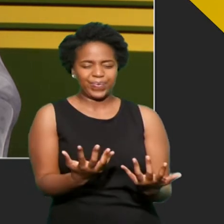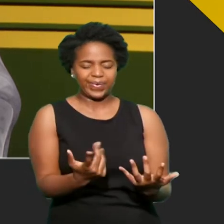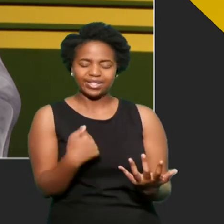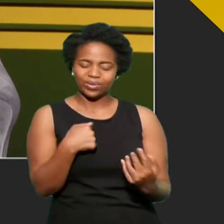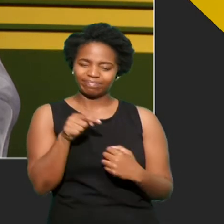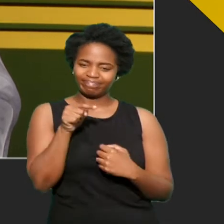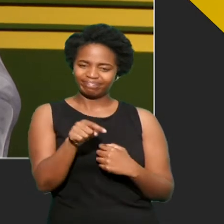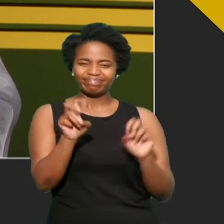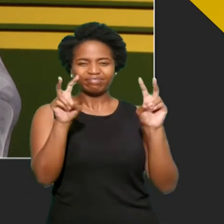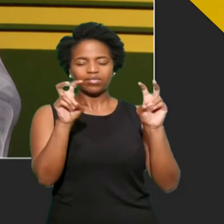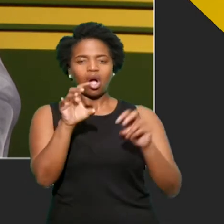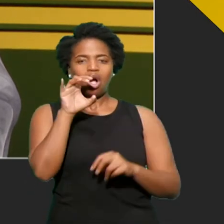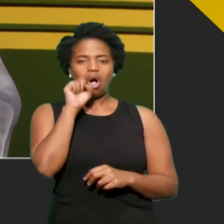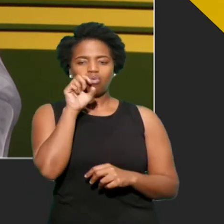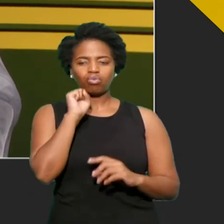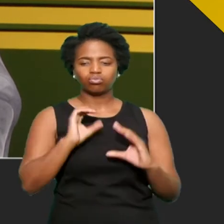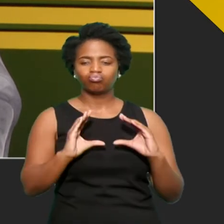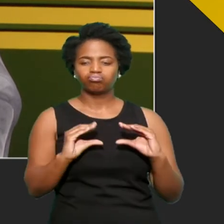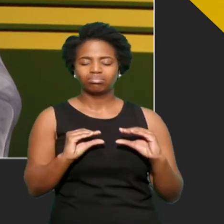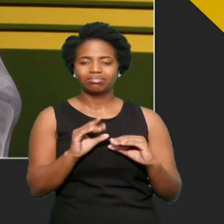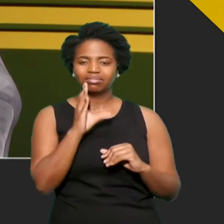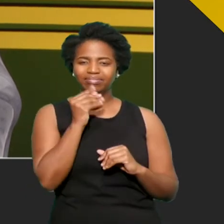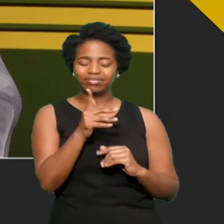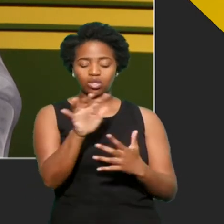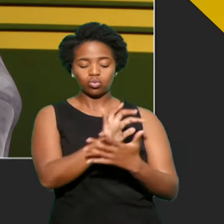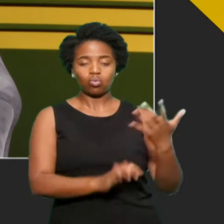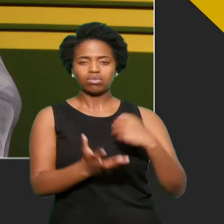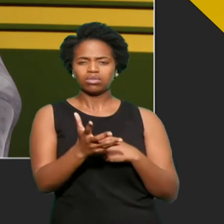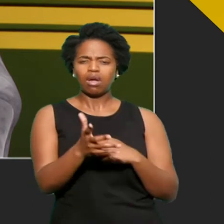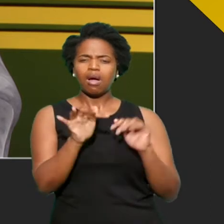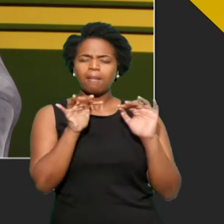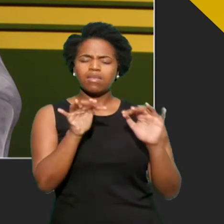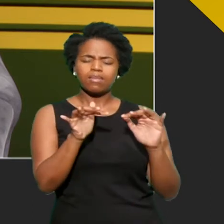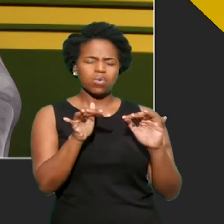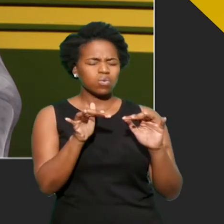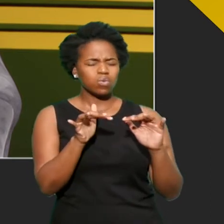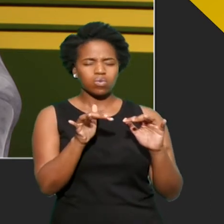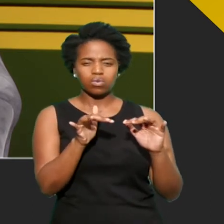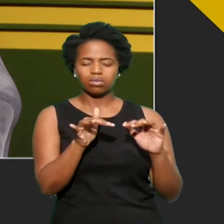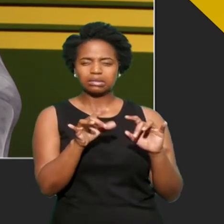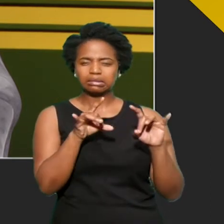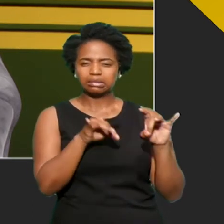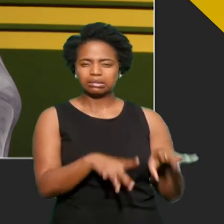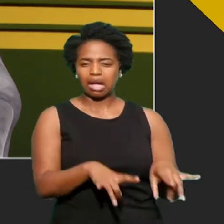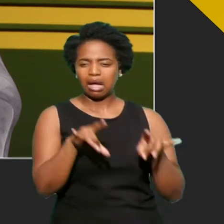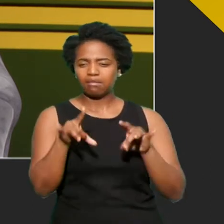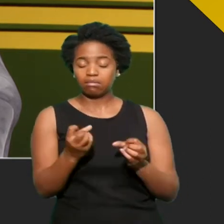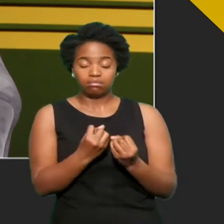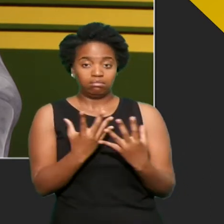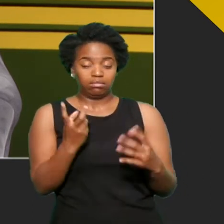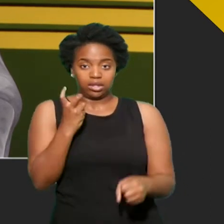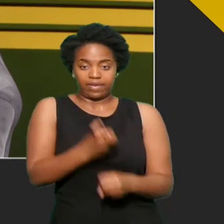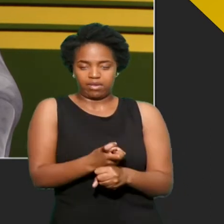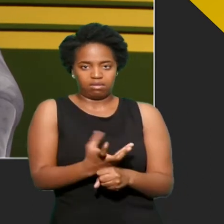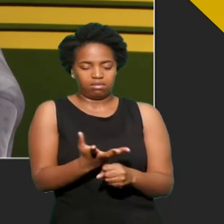the Orange Couch does. It tells us those stories of these survivors that really truly have gone through some of the most